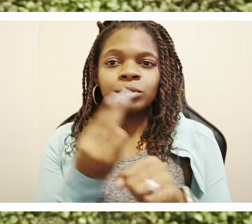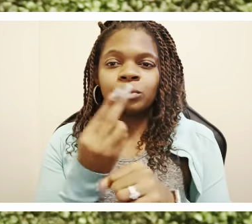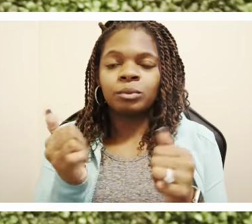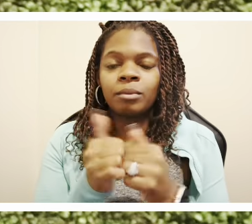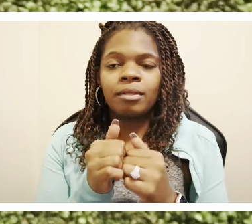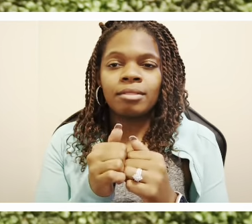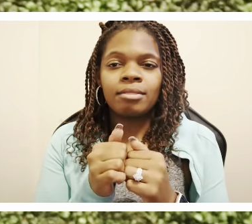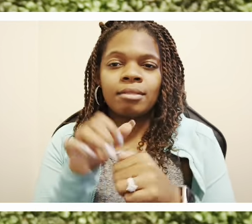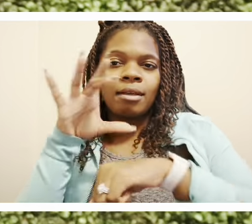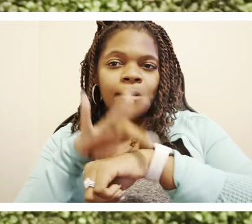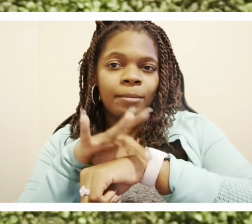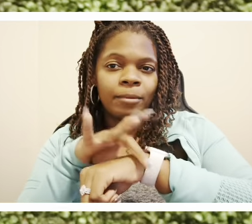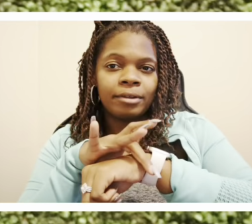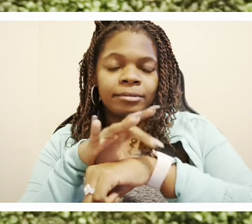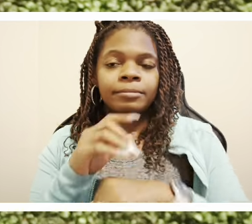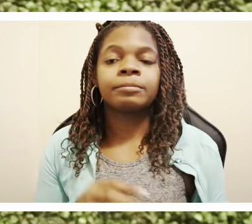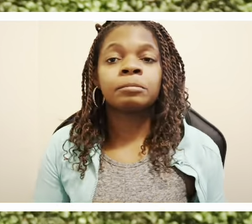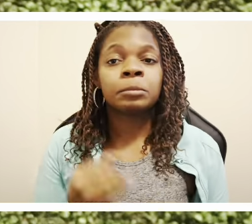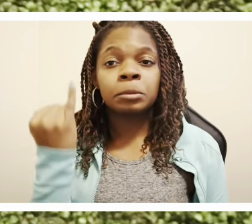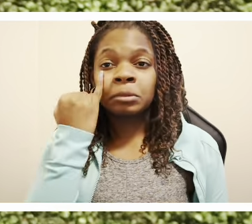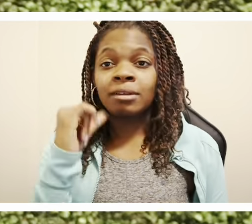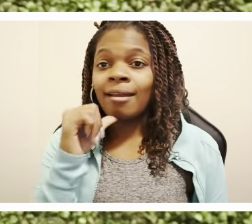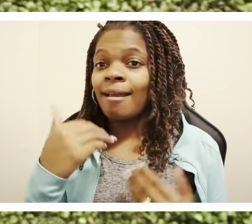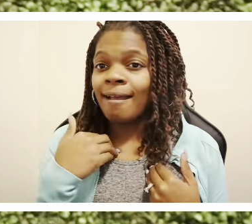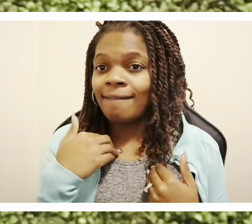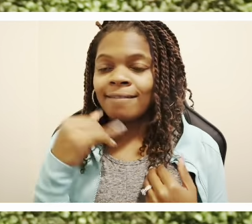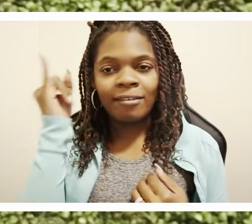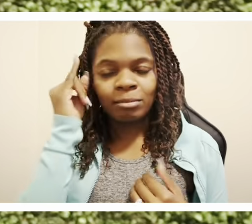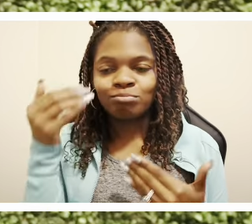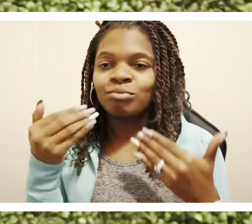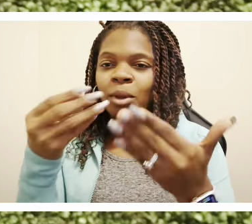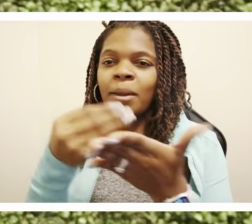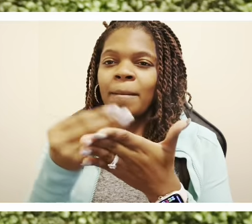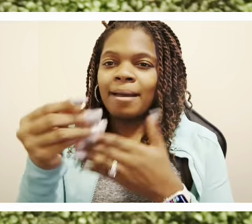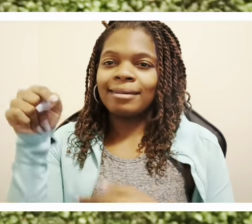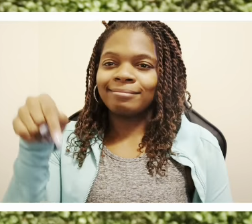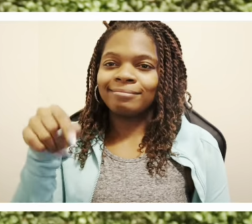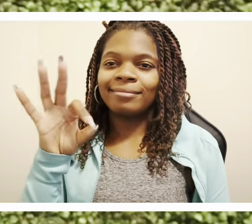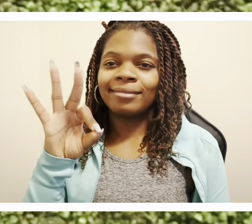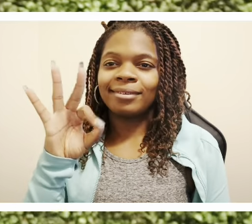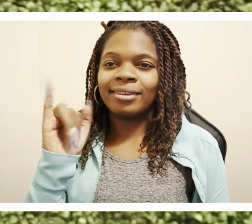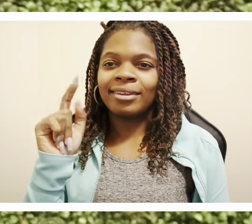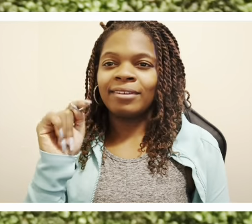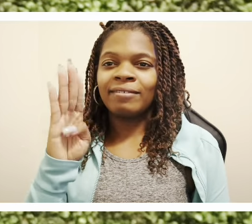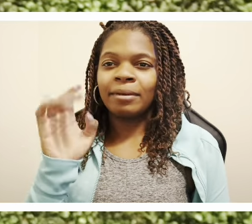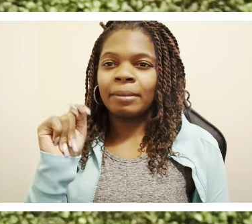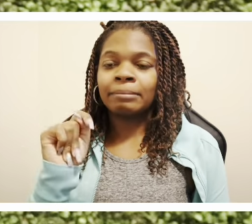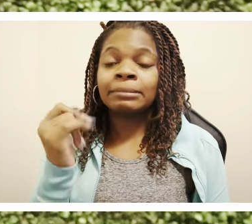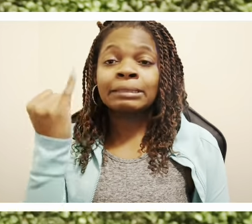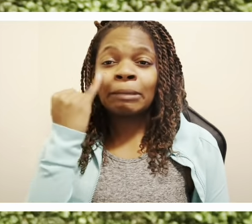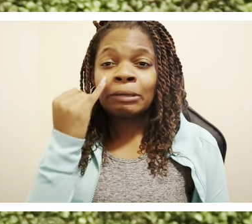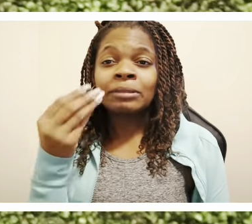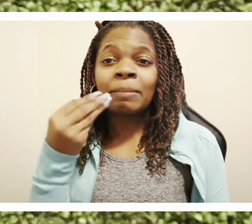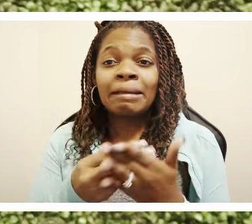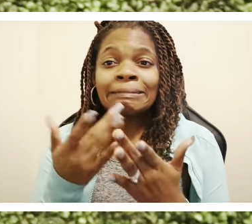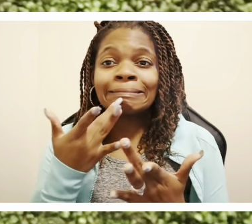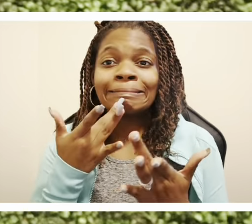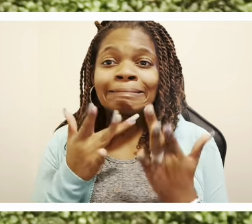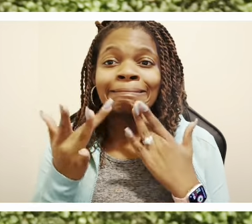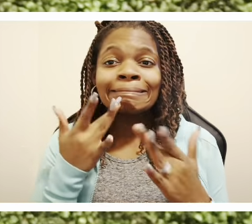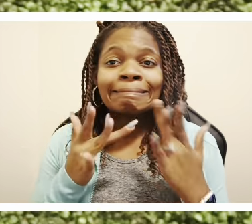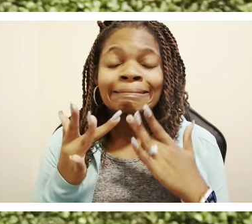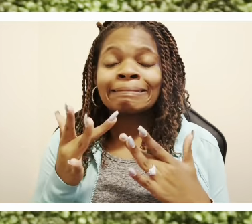Watch. Anywho, if you don't have an iPhone, get you the Fitbit. If you are on a